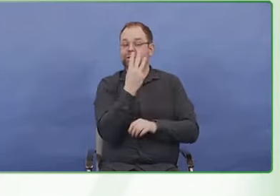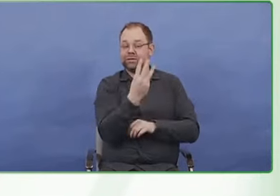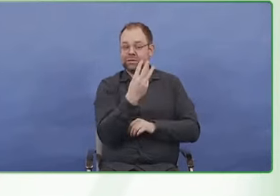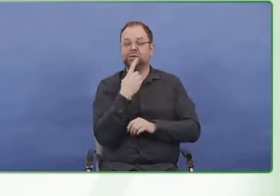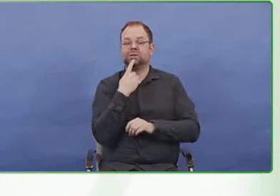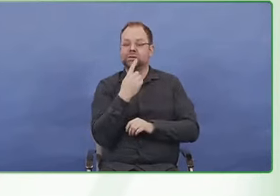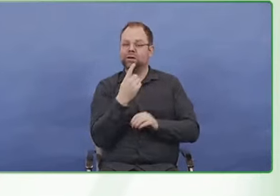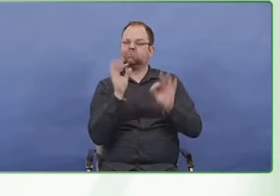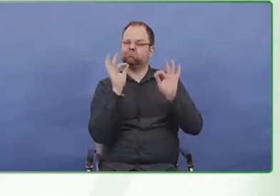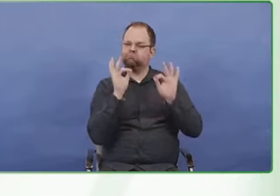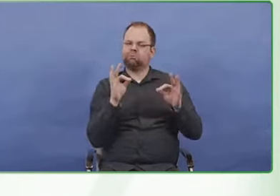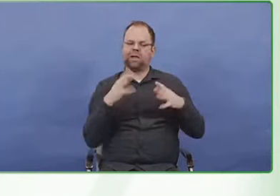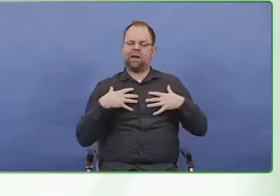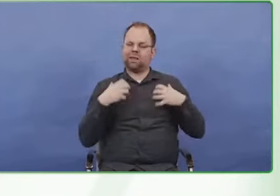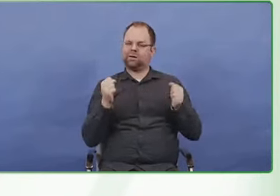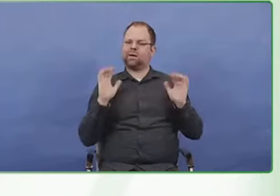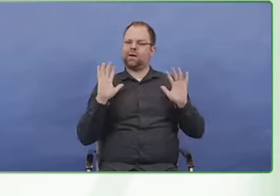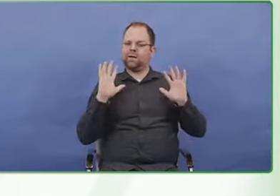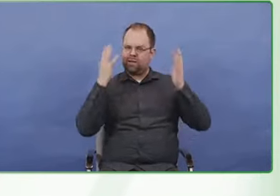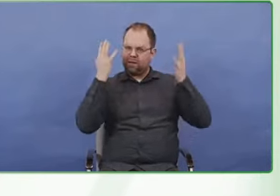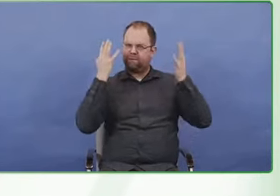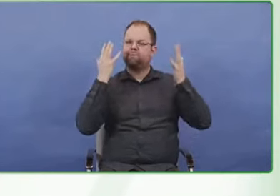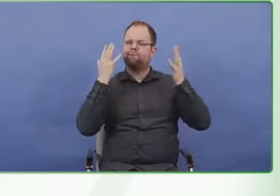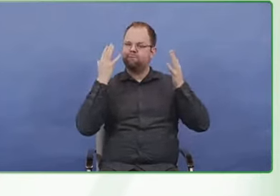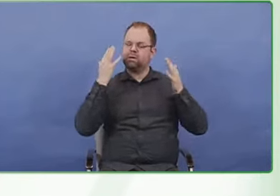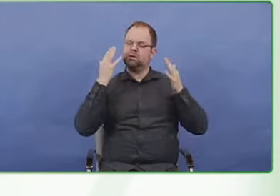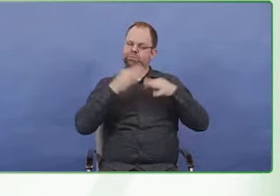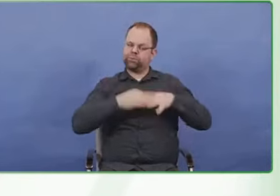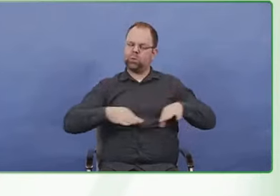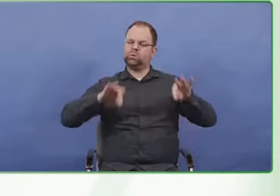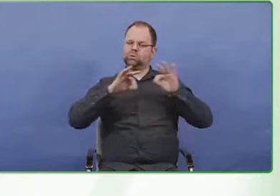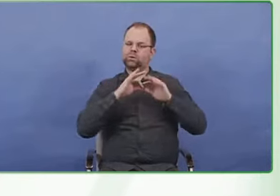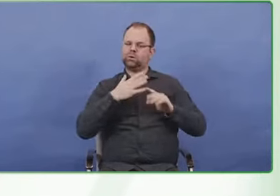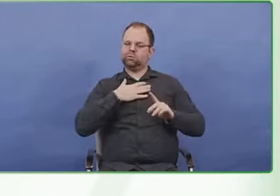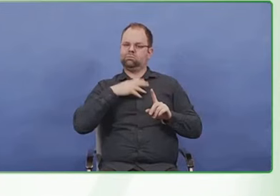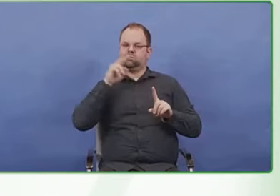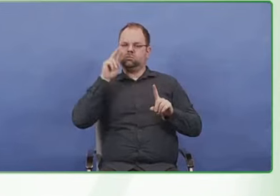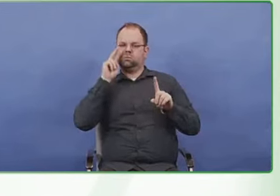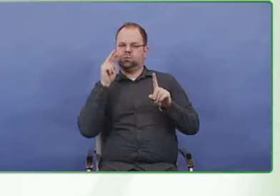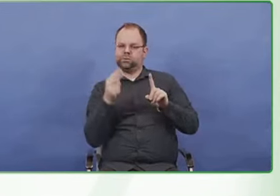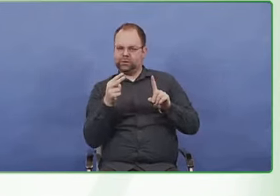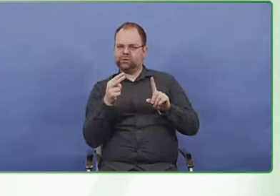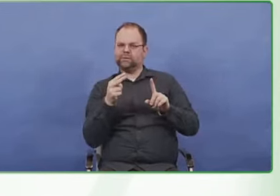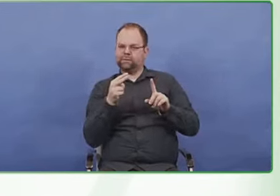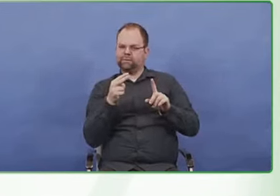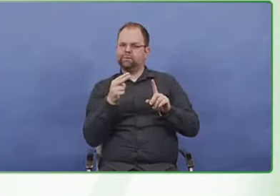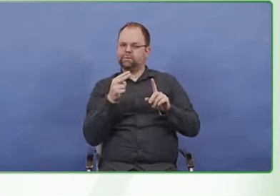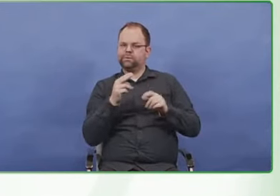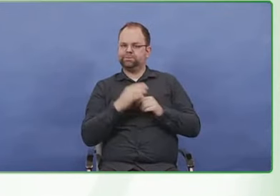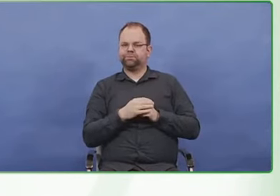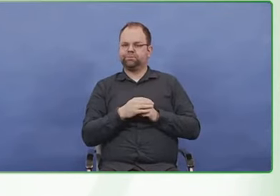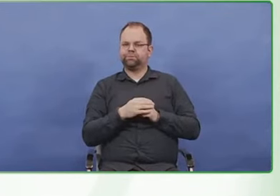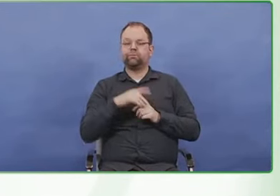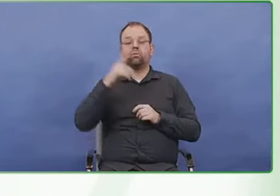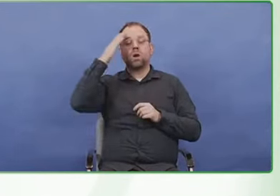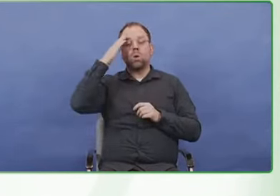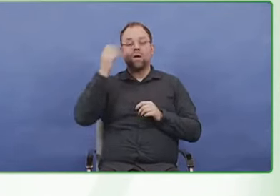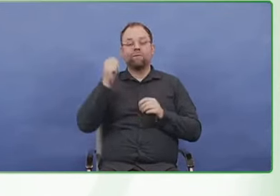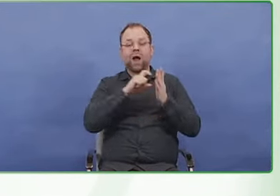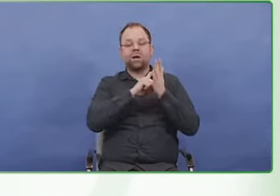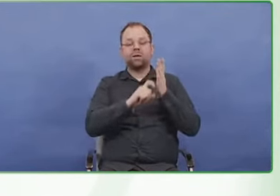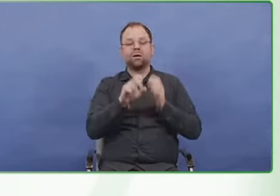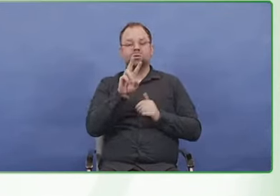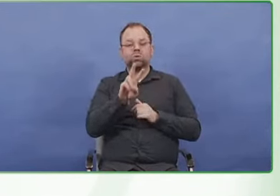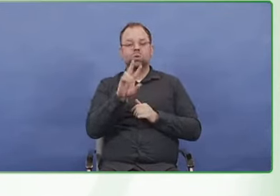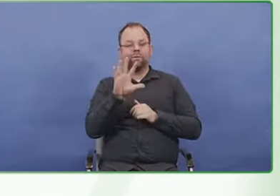eliminate discrimination. Secondly, to promote health and well-being. Thirdly, to elaborate